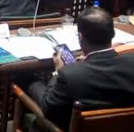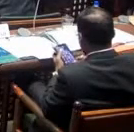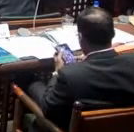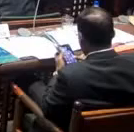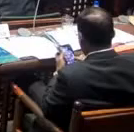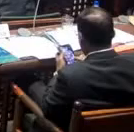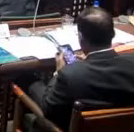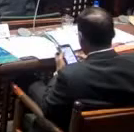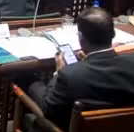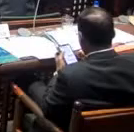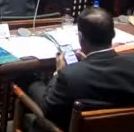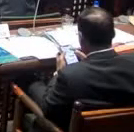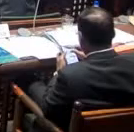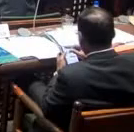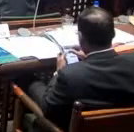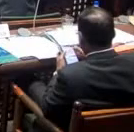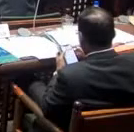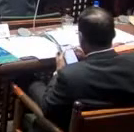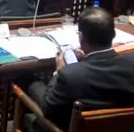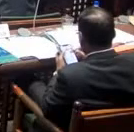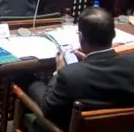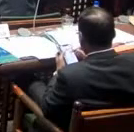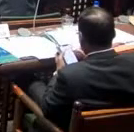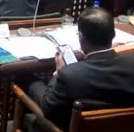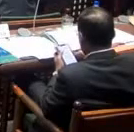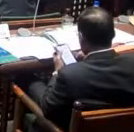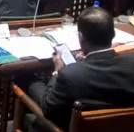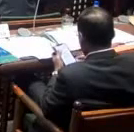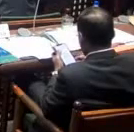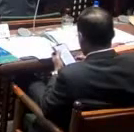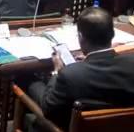the opposition, the Honourable Lawere